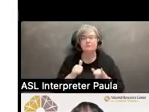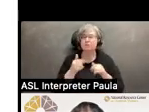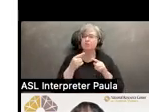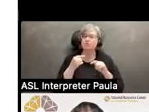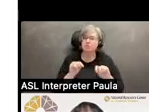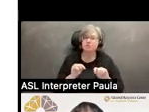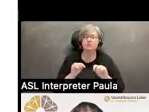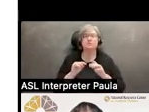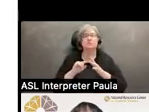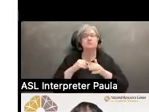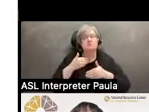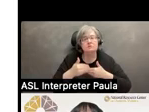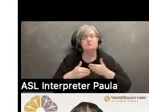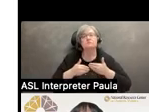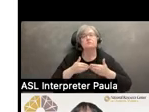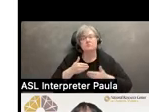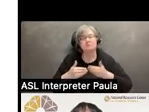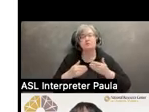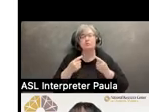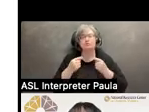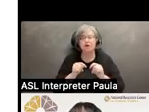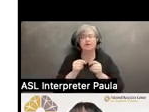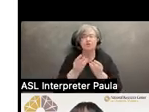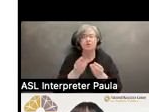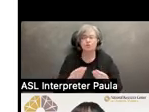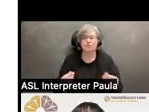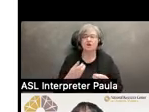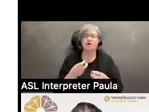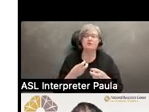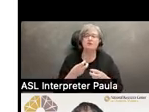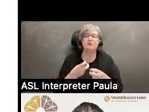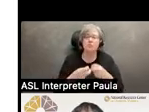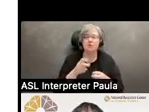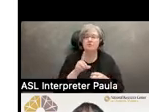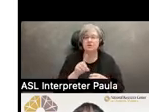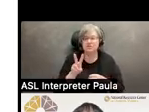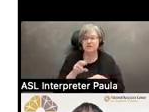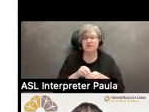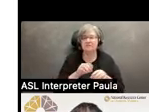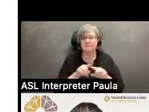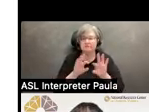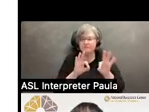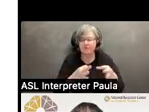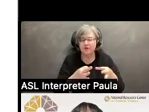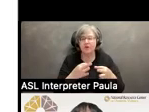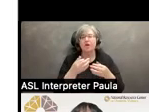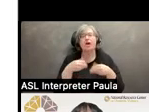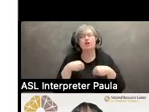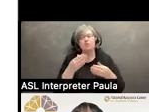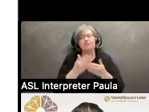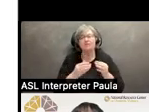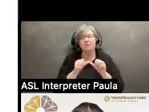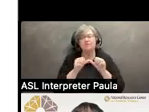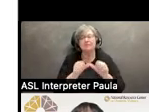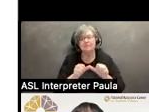begin to solve the issues of domestic violence in families' lives, and provide some sustainable,